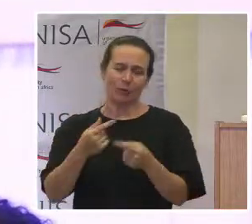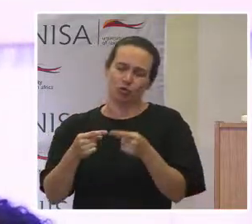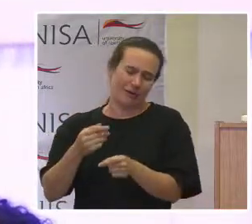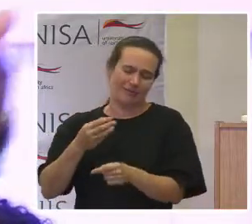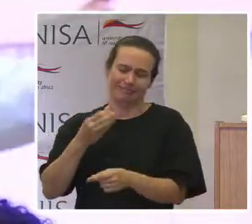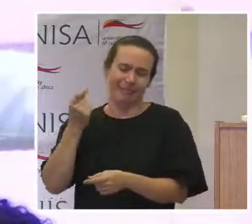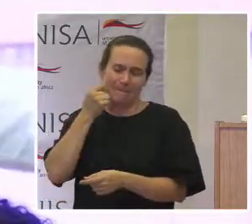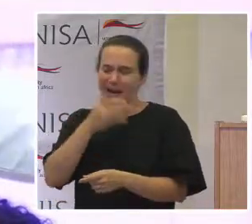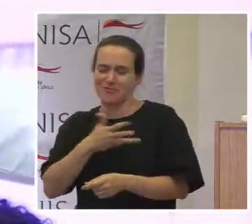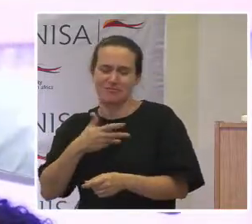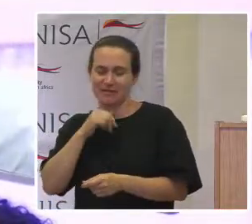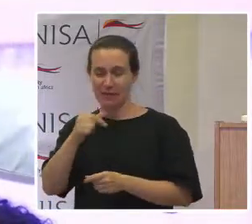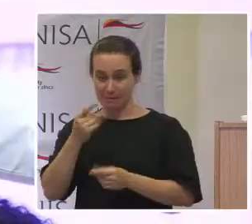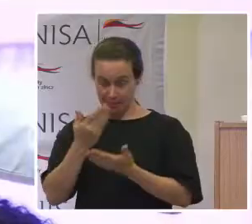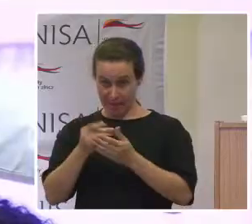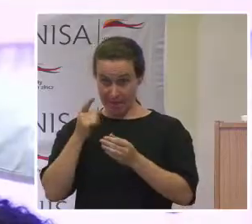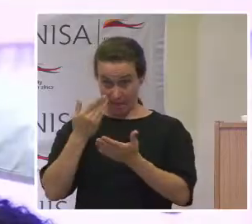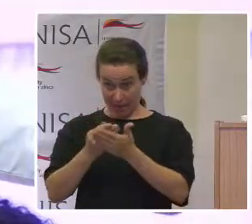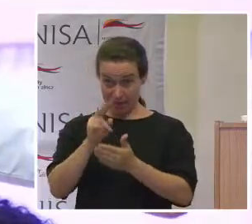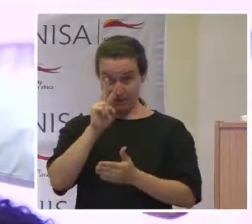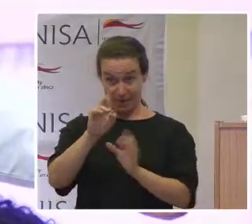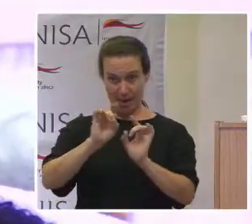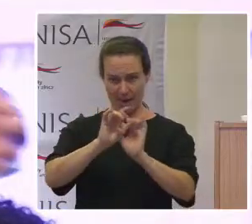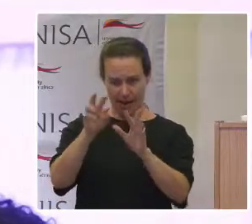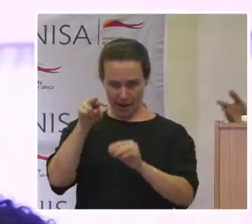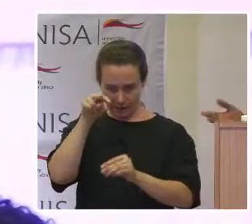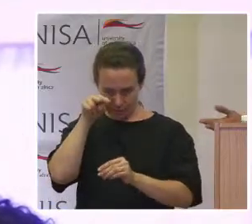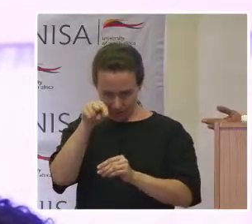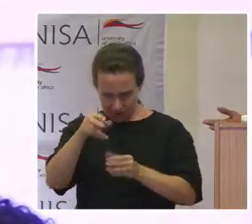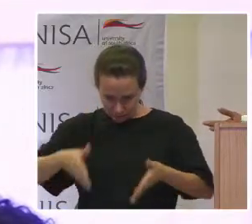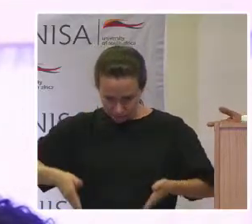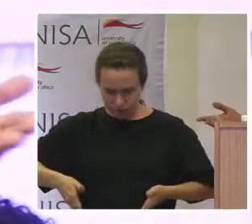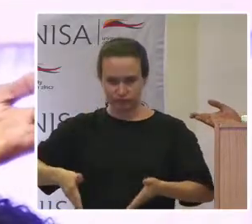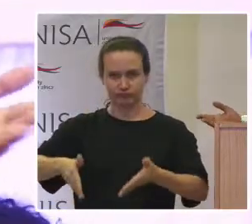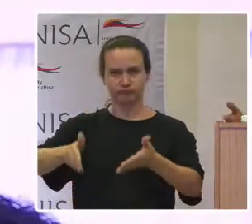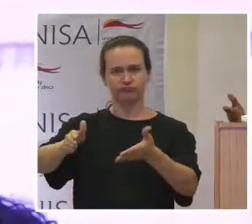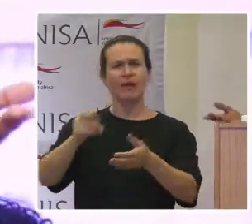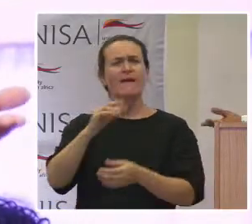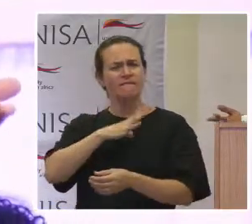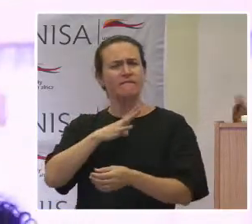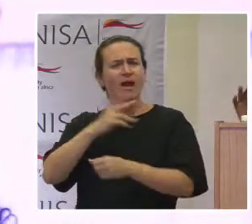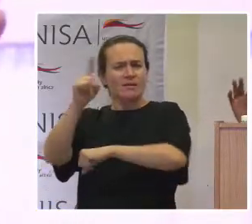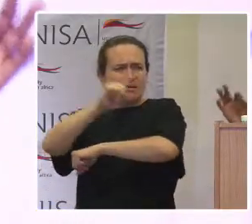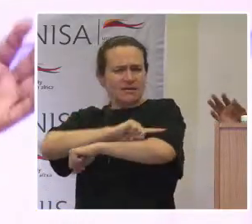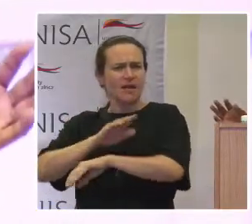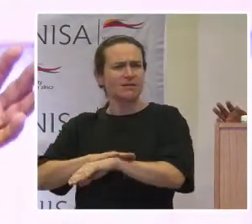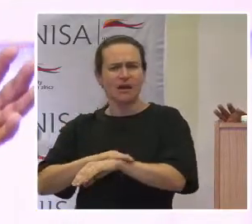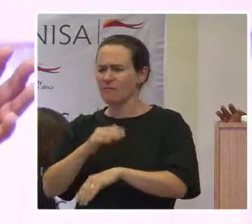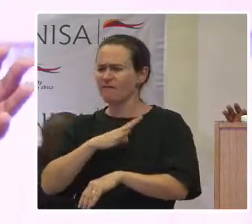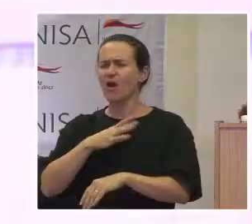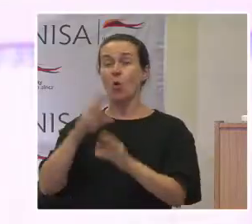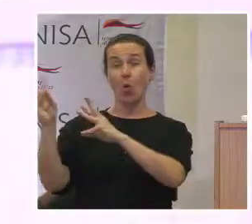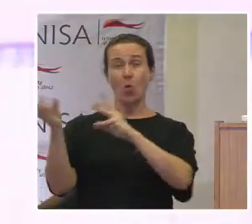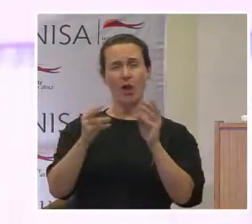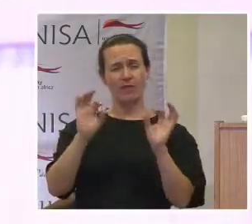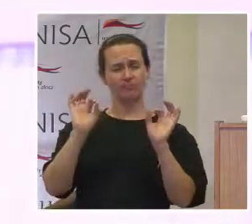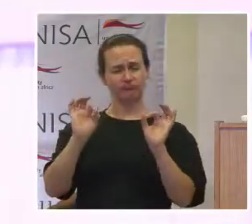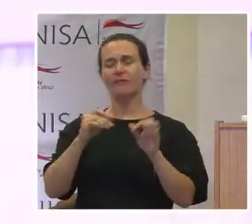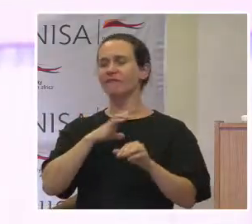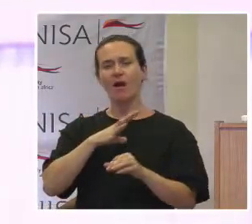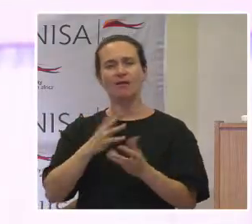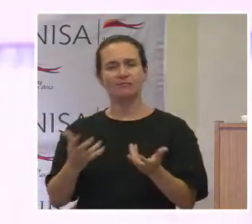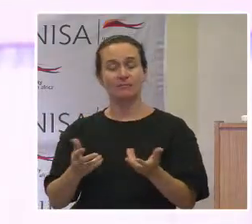she has to see the runway, all right? Which is okay in the day, in good weather, no problem.